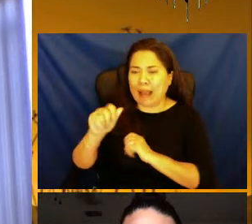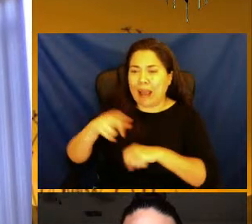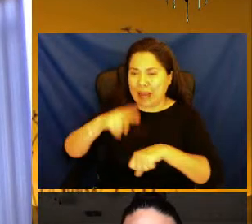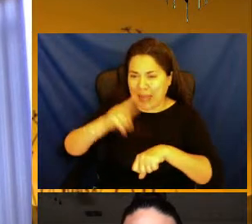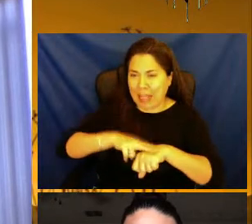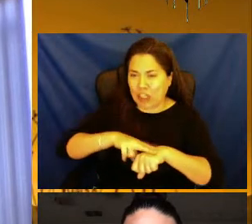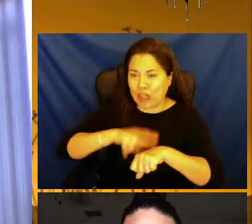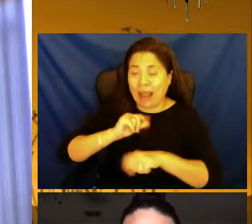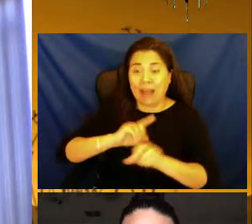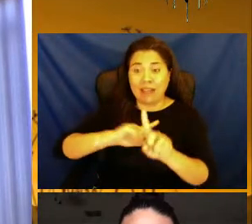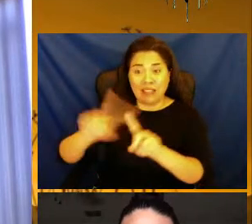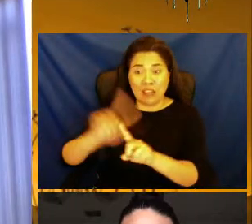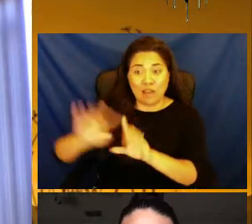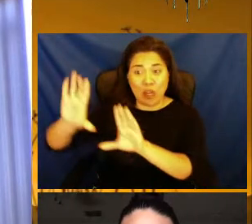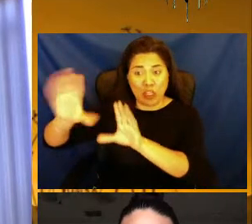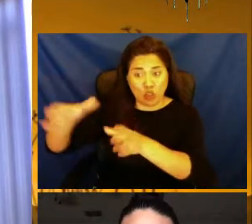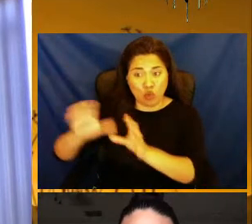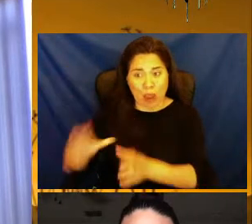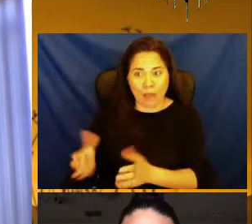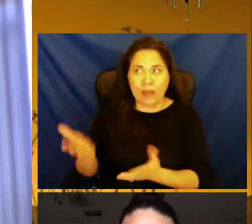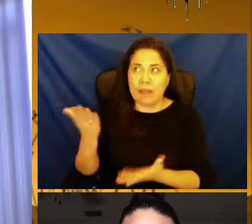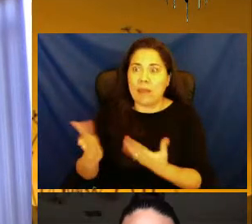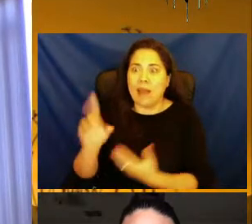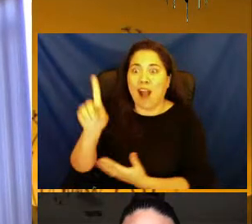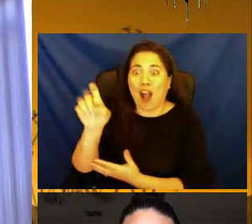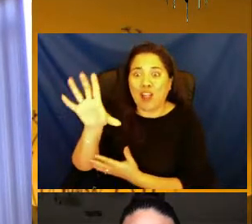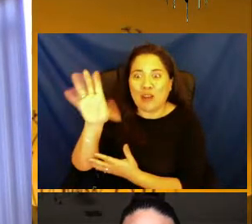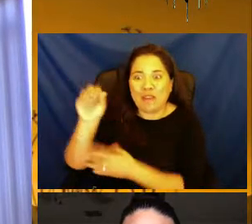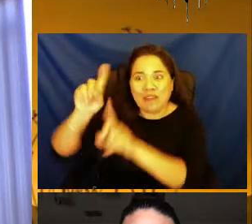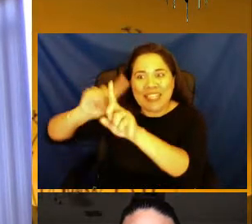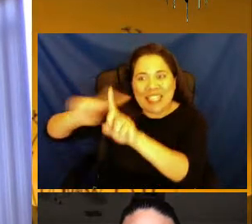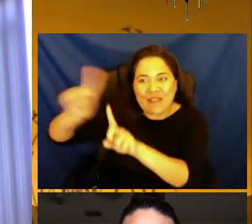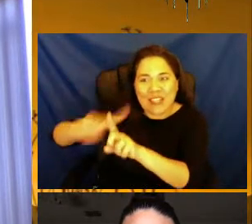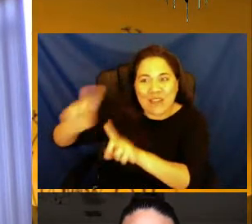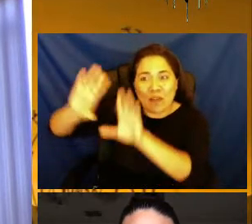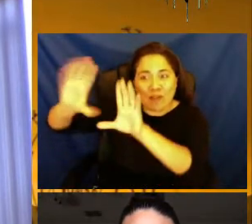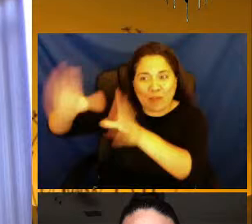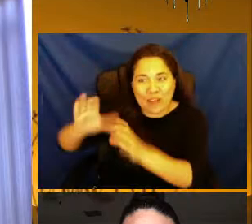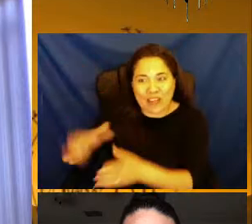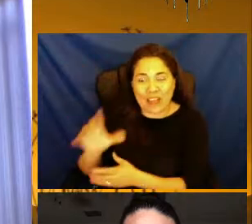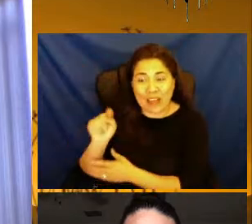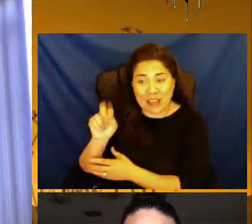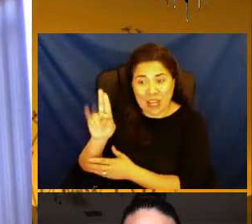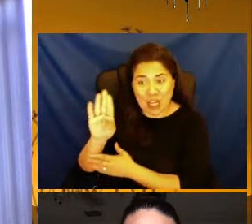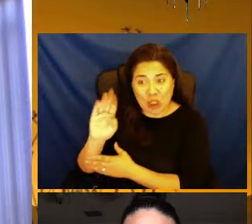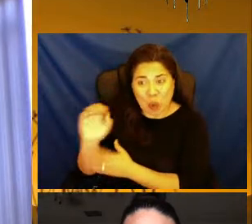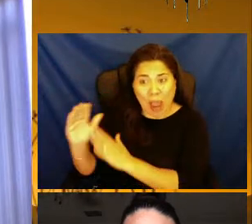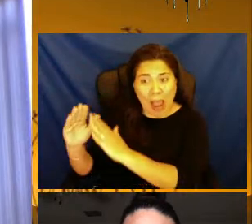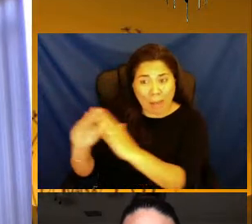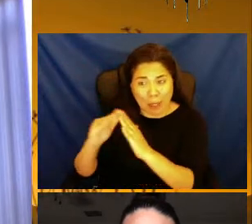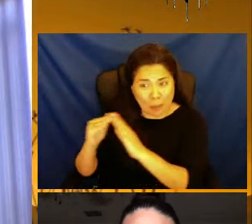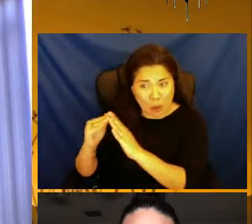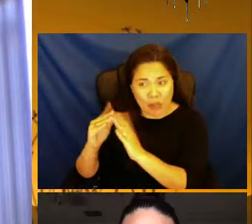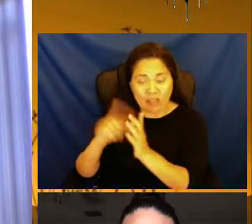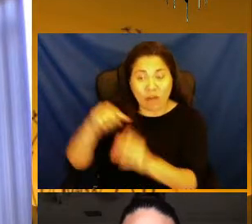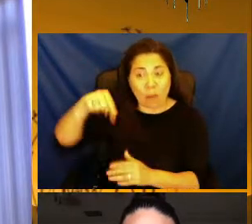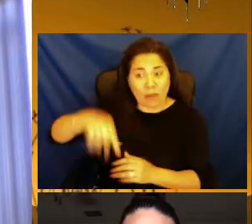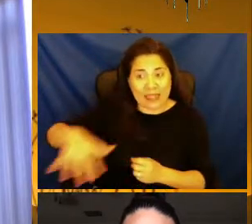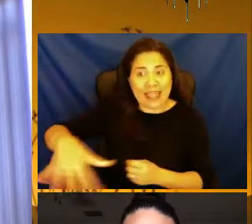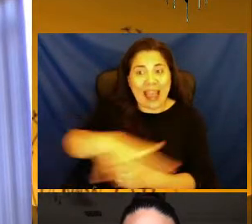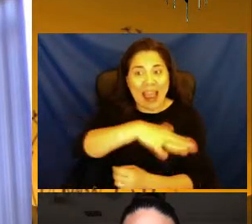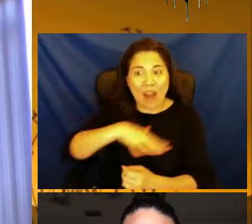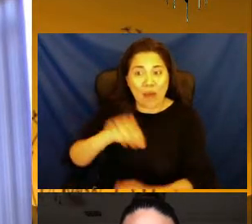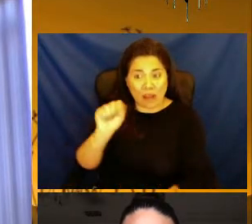tribes, which is about 150 or more different tribal communities that are from this region of South Texas